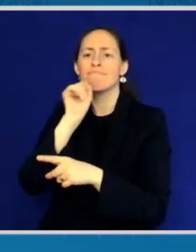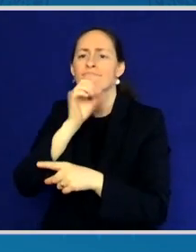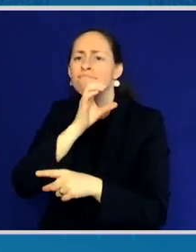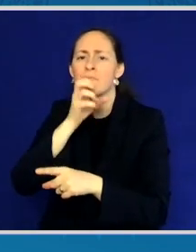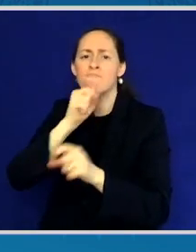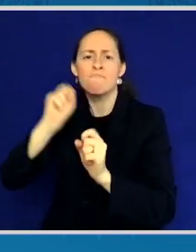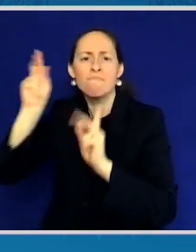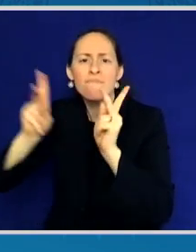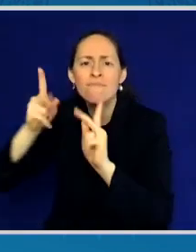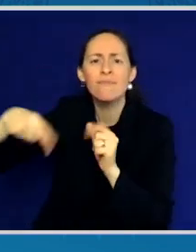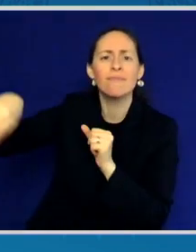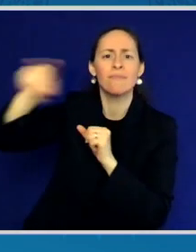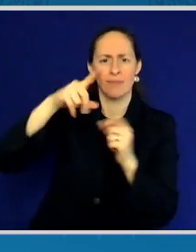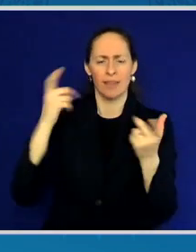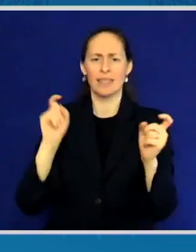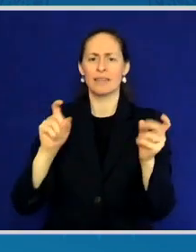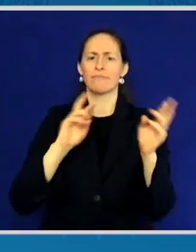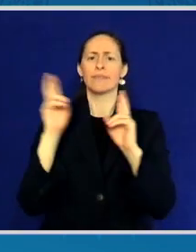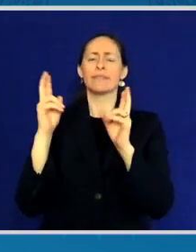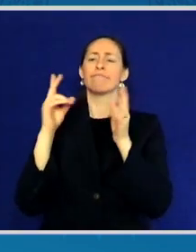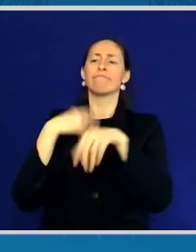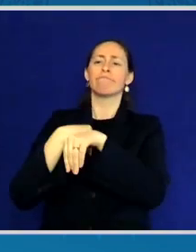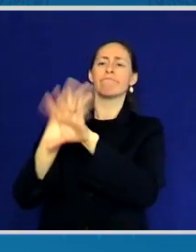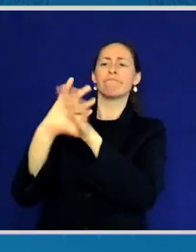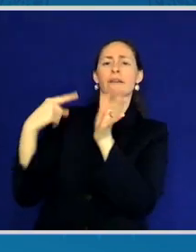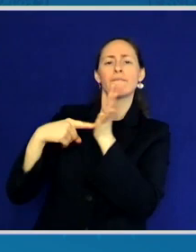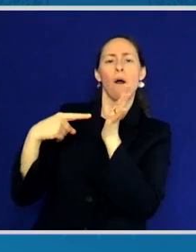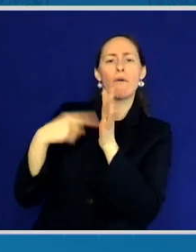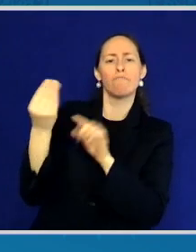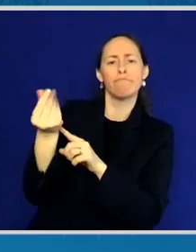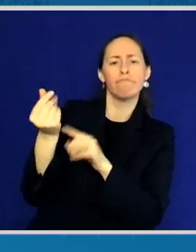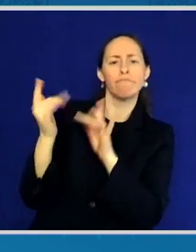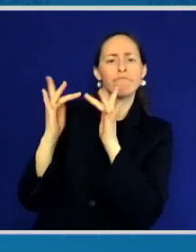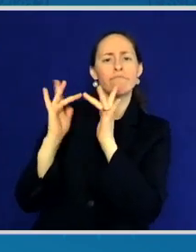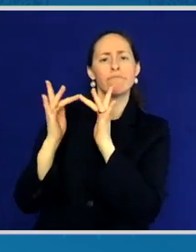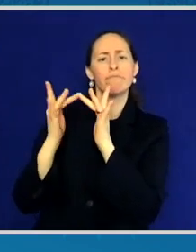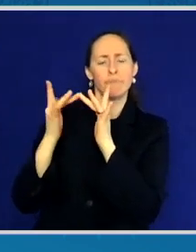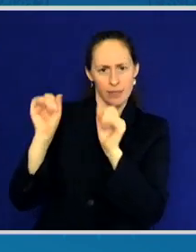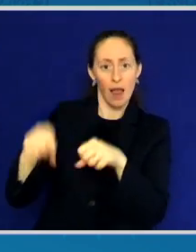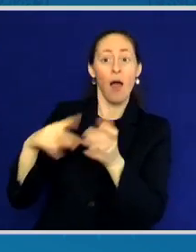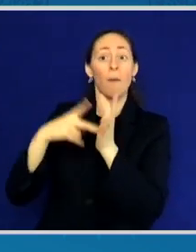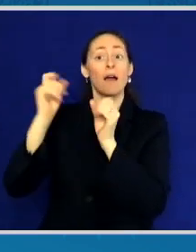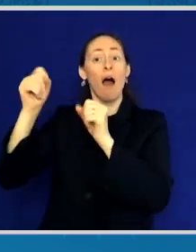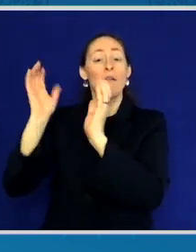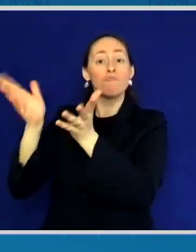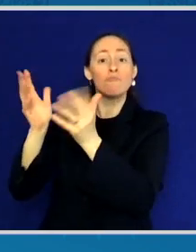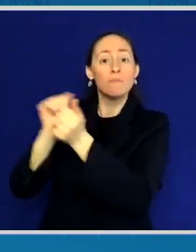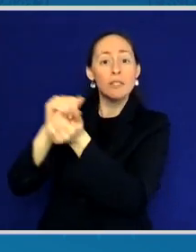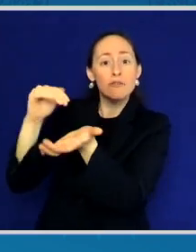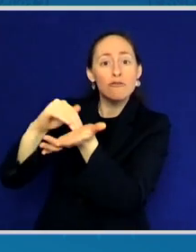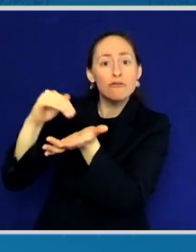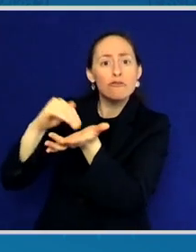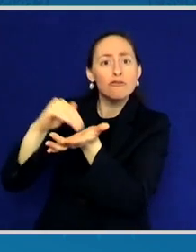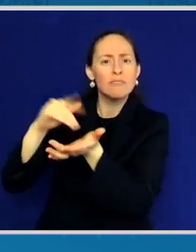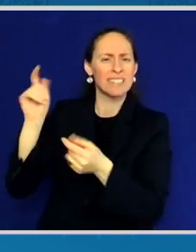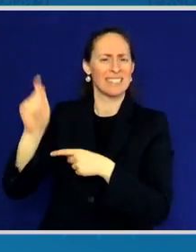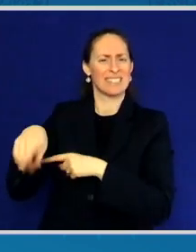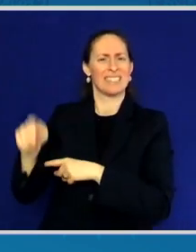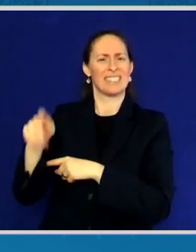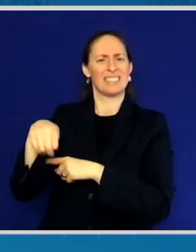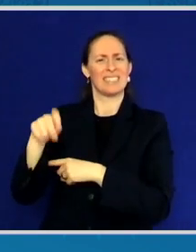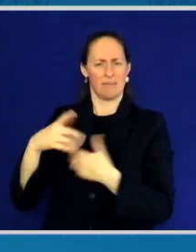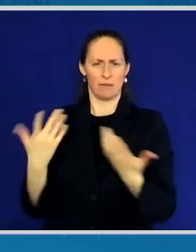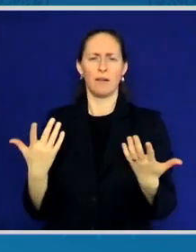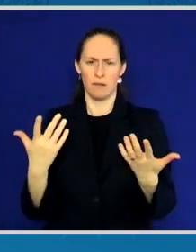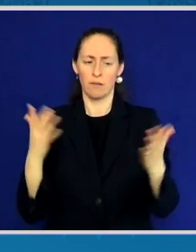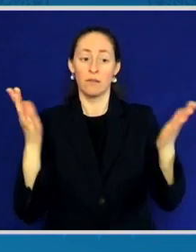through telemedicine. Again, our small businesses. It has become very clear for a small business to actually